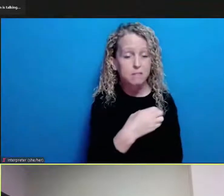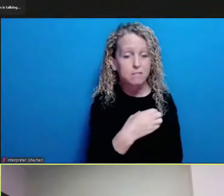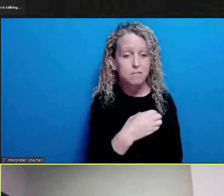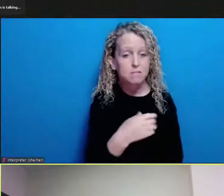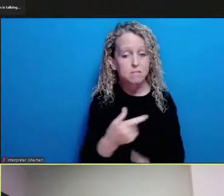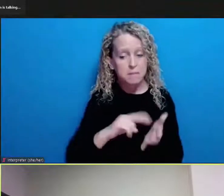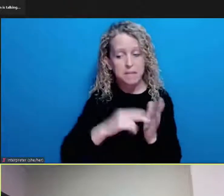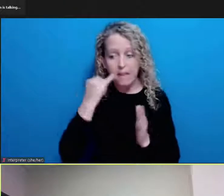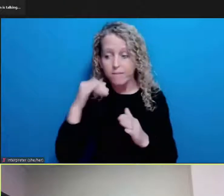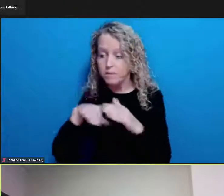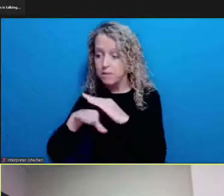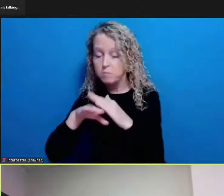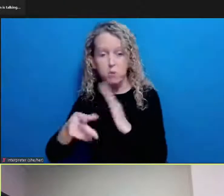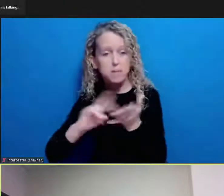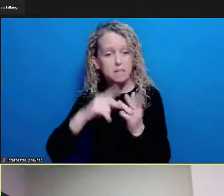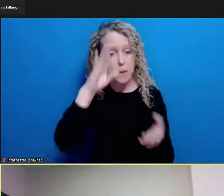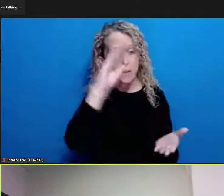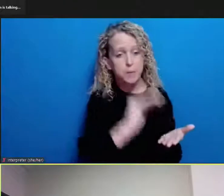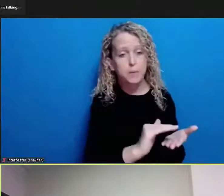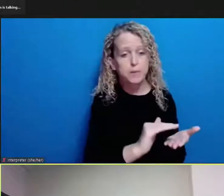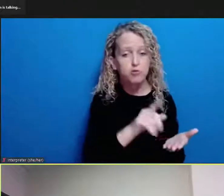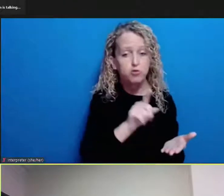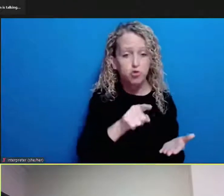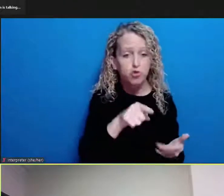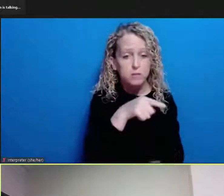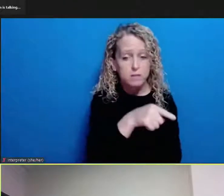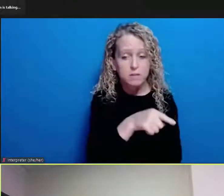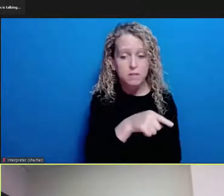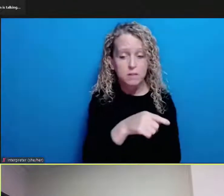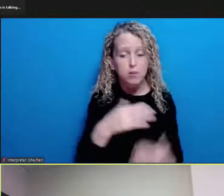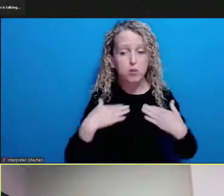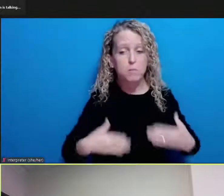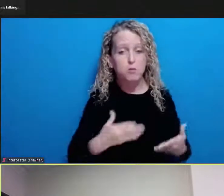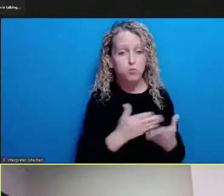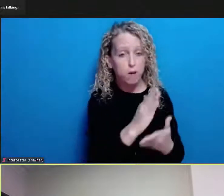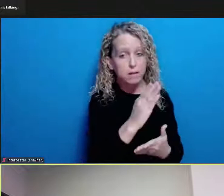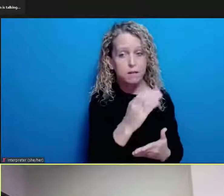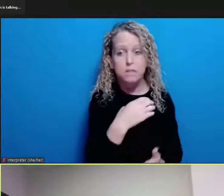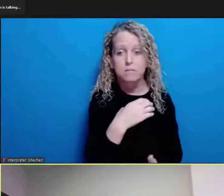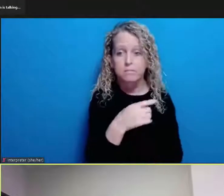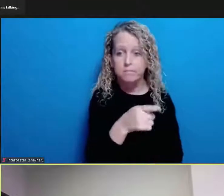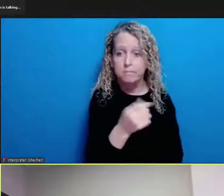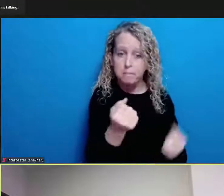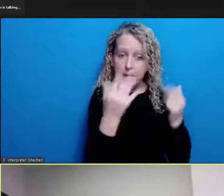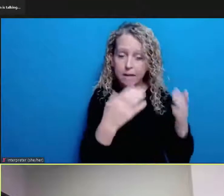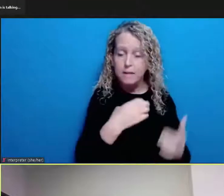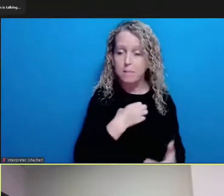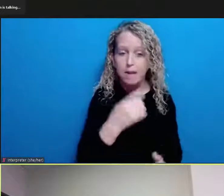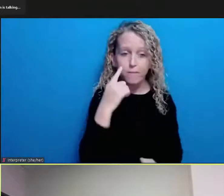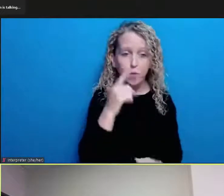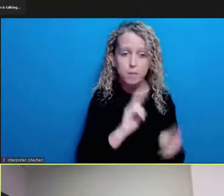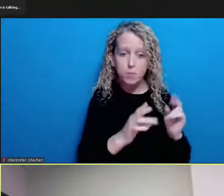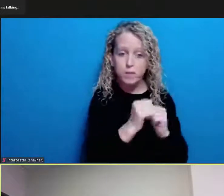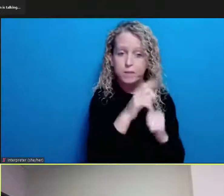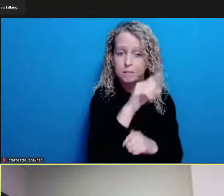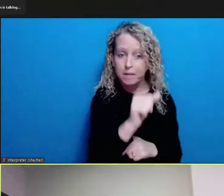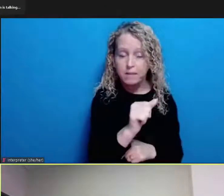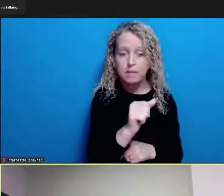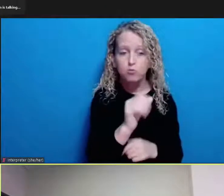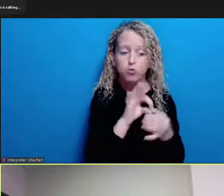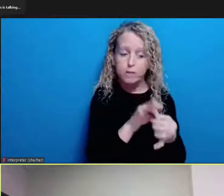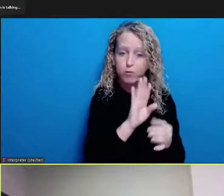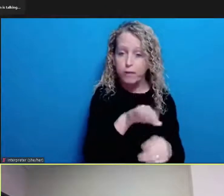that of the complaints that come into the Human Rights Commission are from persons with disabilities, are employment related.